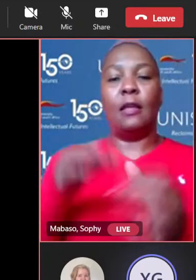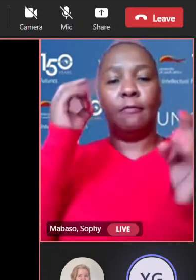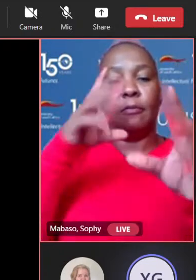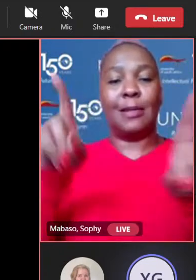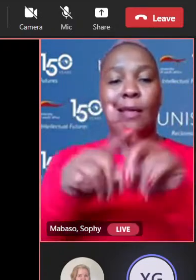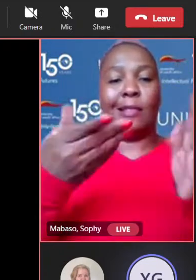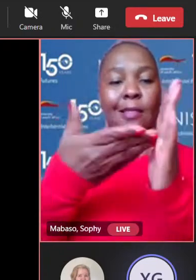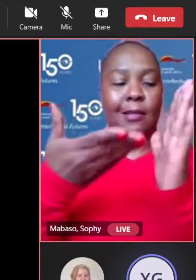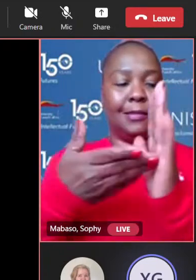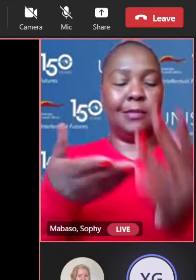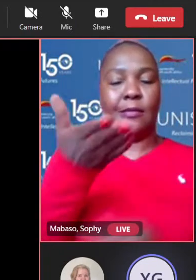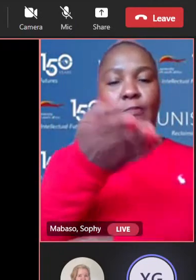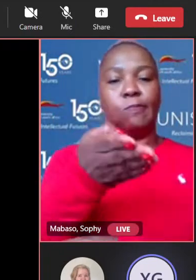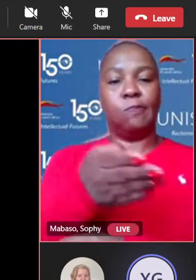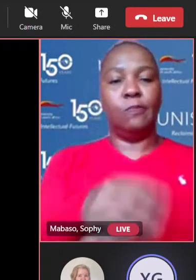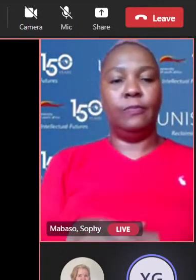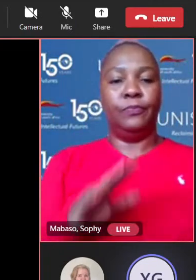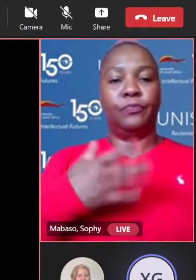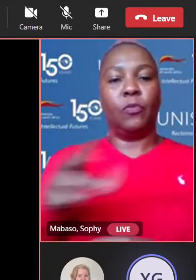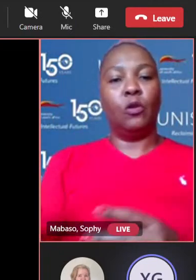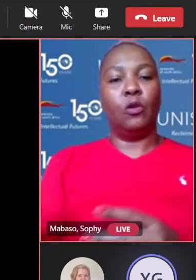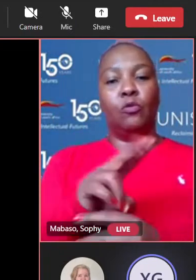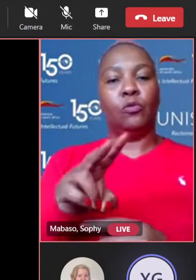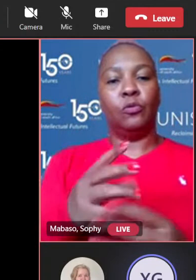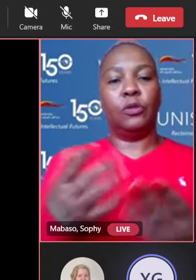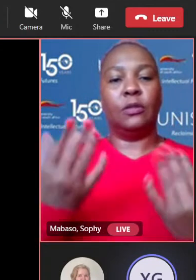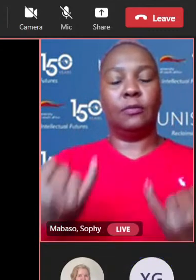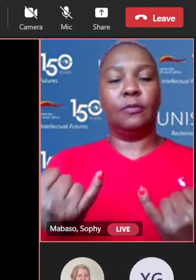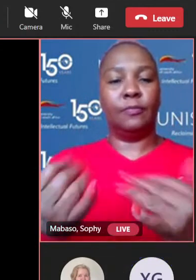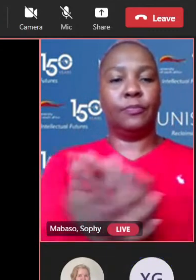So I just thought, let me just show you this much. And